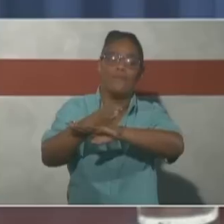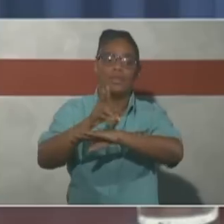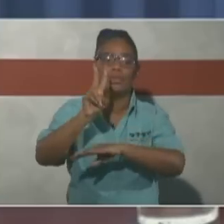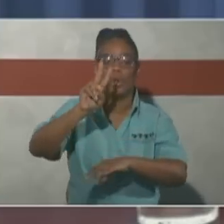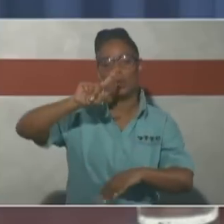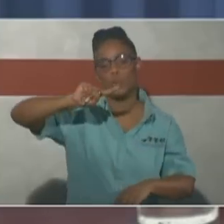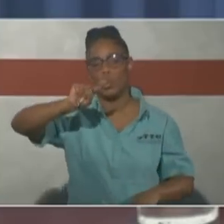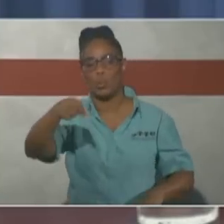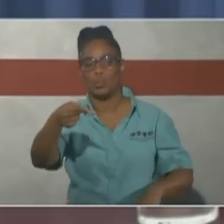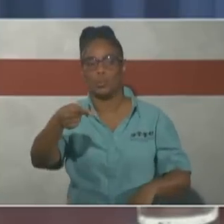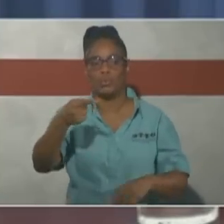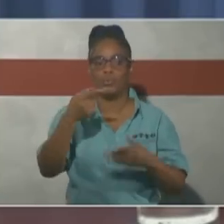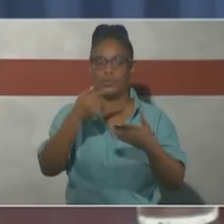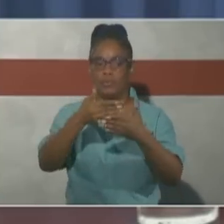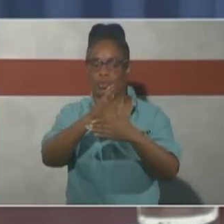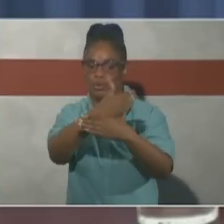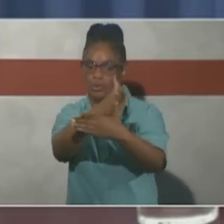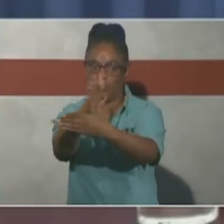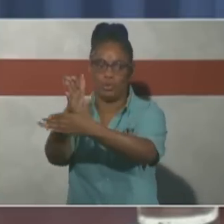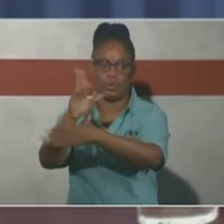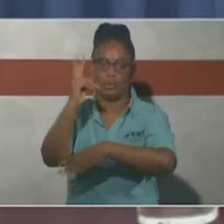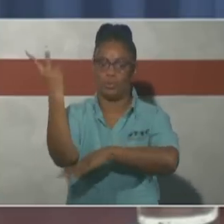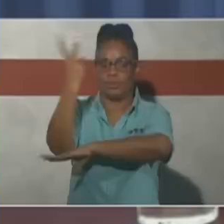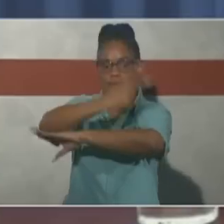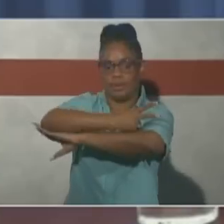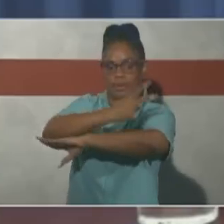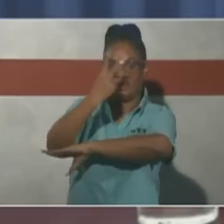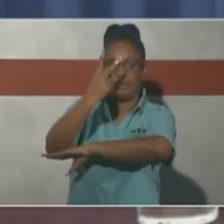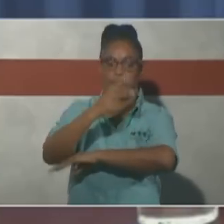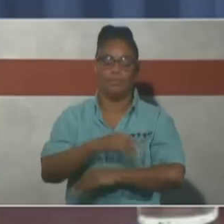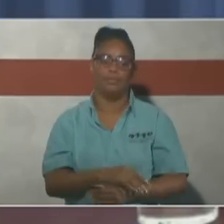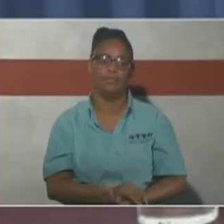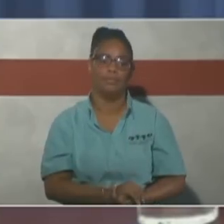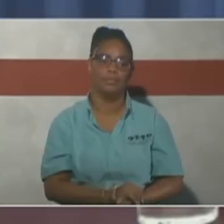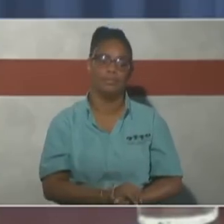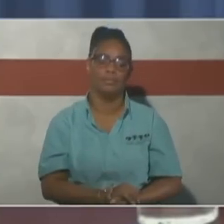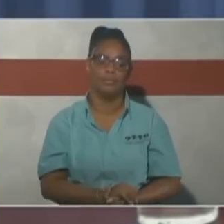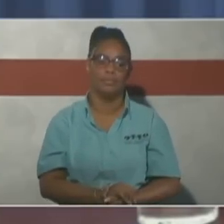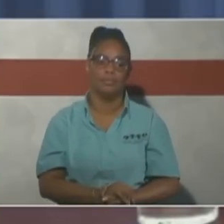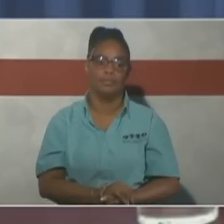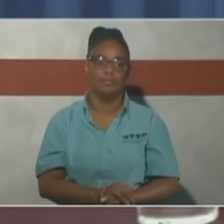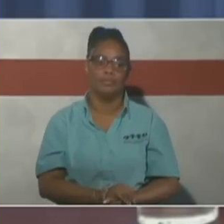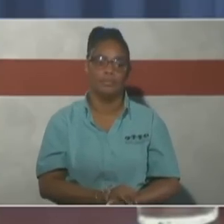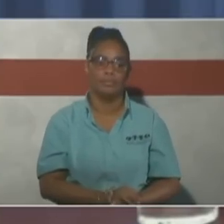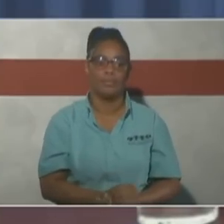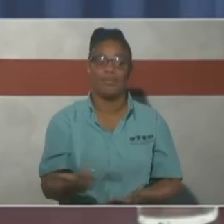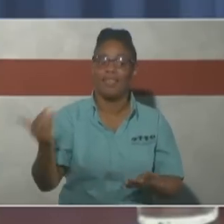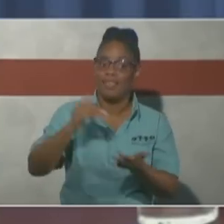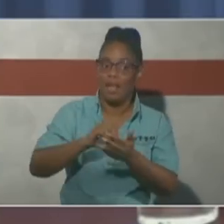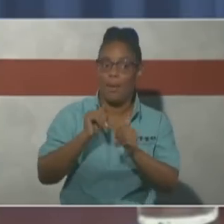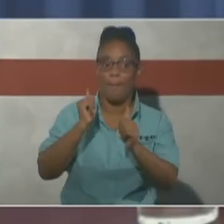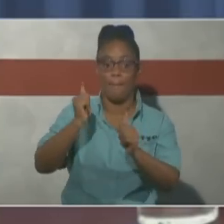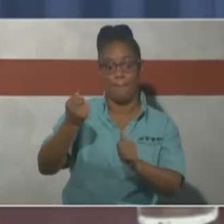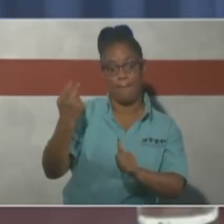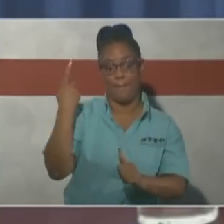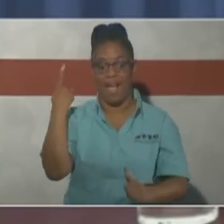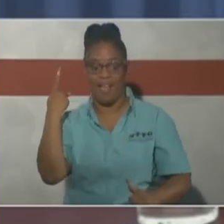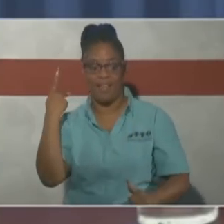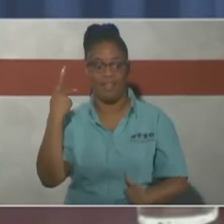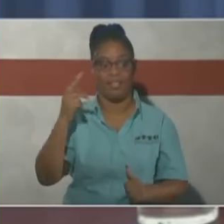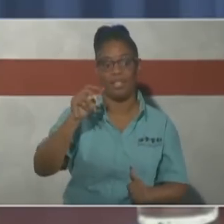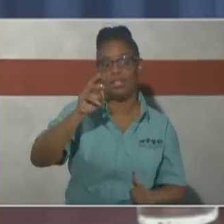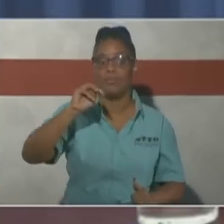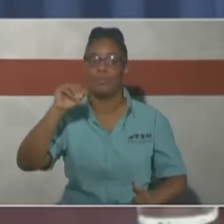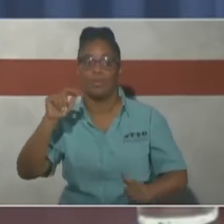our expectations. And we did over 1,500 flu vaccines. So we did just over 2,000